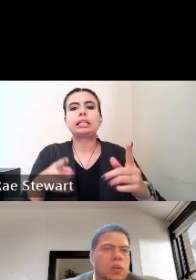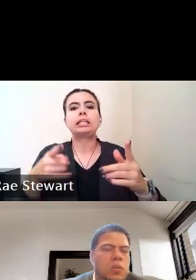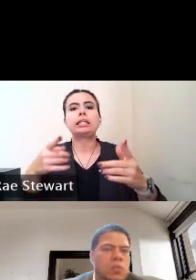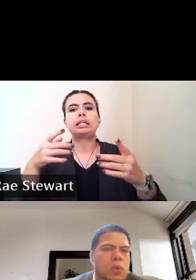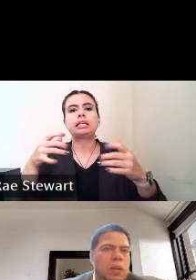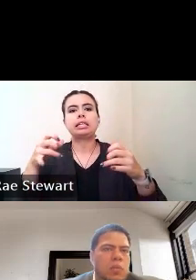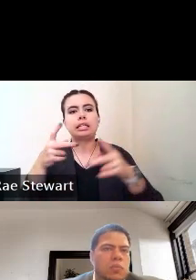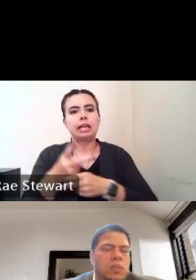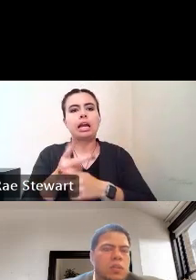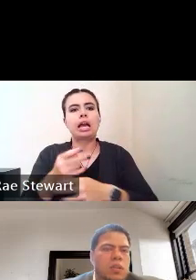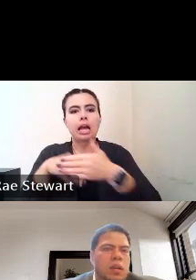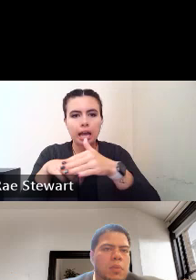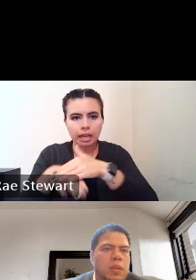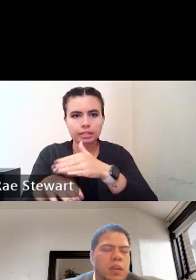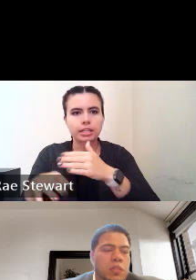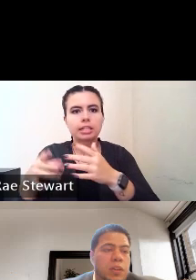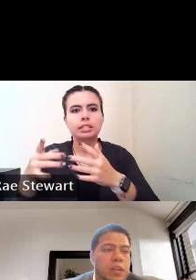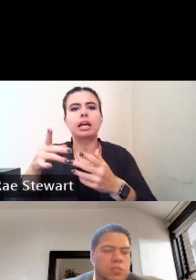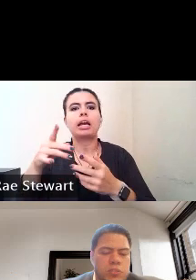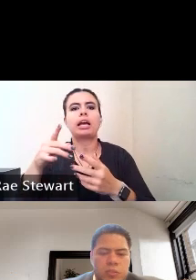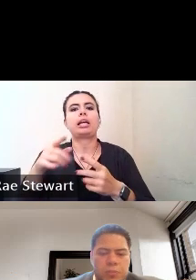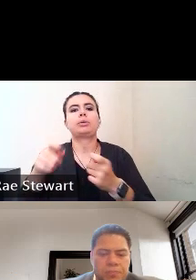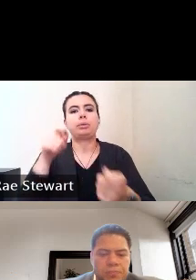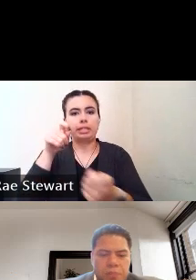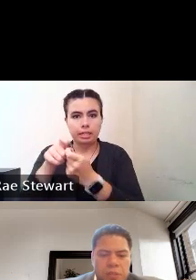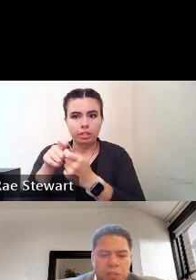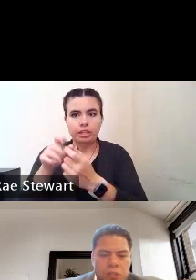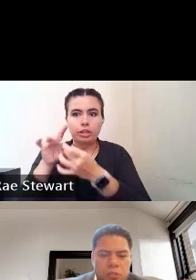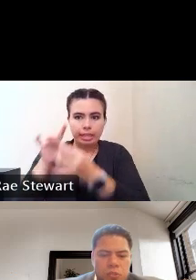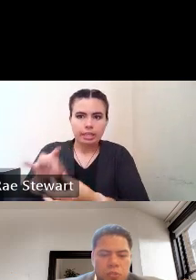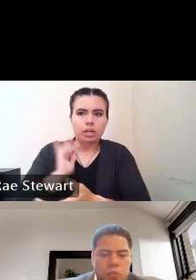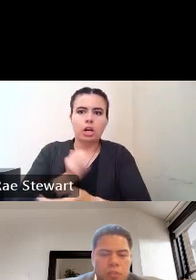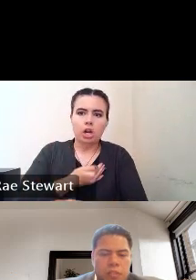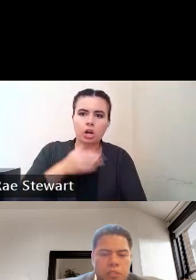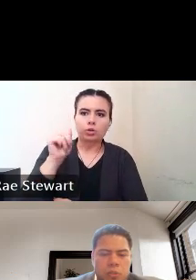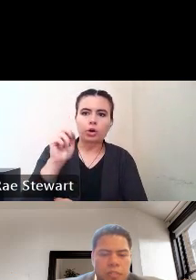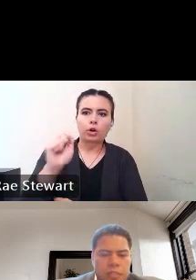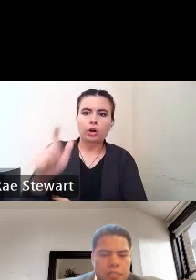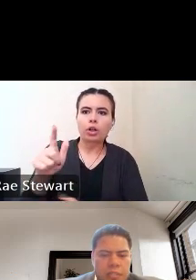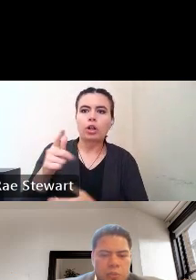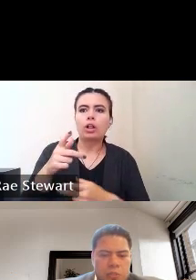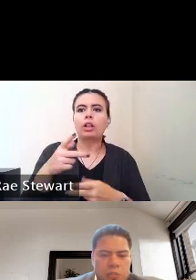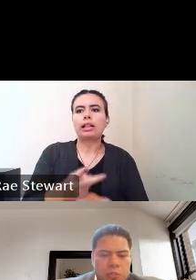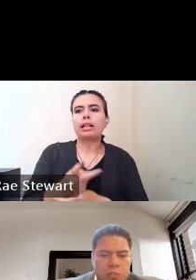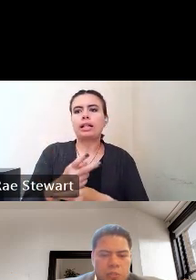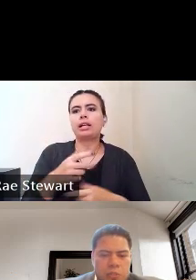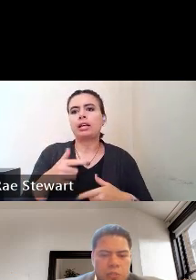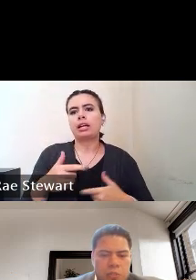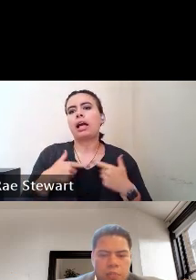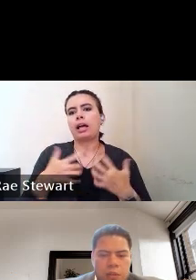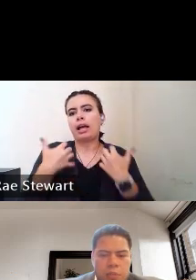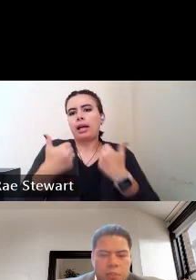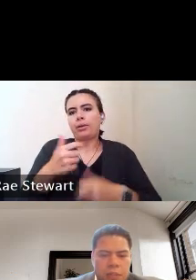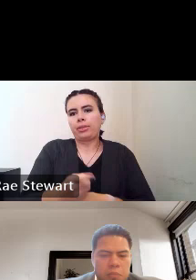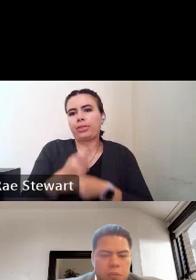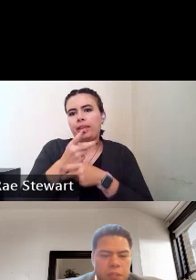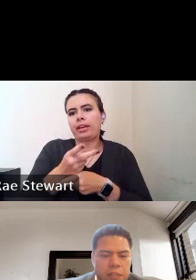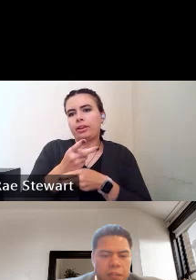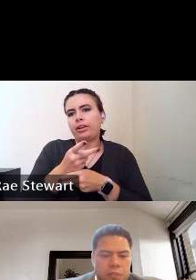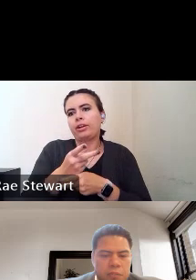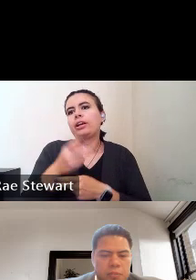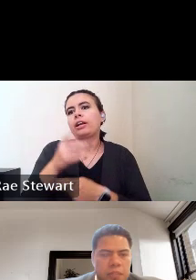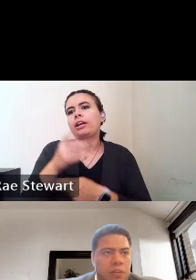particularly to our rural healthcare infrastructure. So let's go to the next slide so we can talk a little bit about our